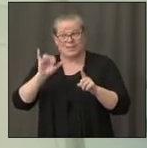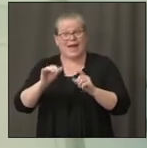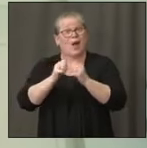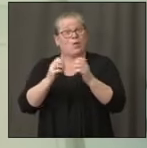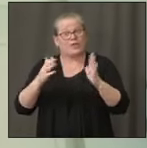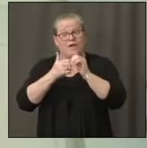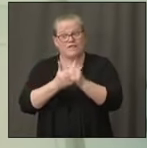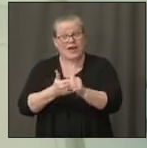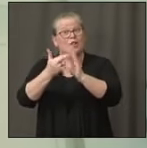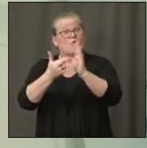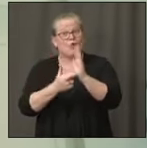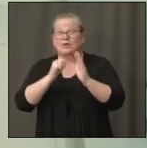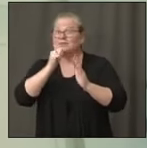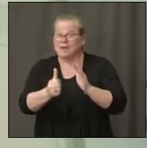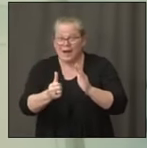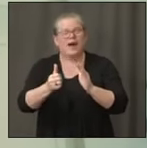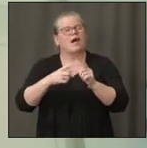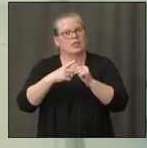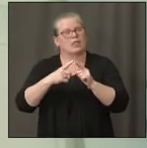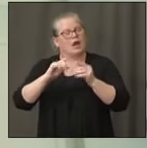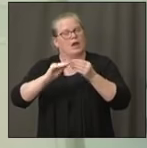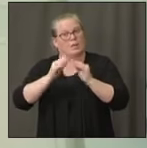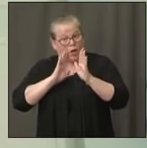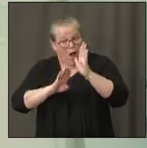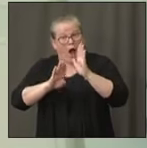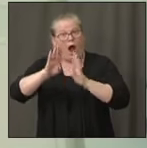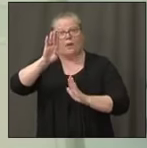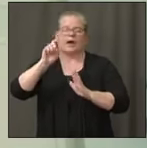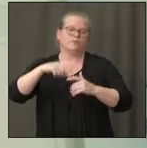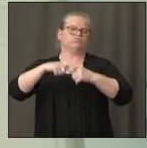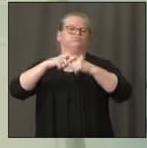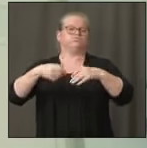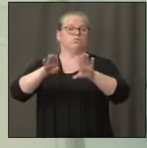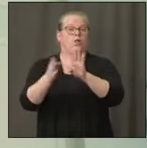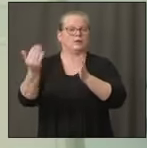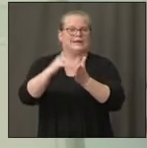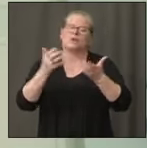April. So we need to make sure that we do that across all the businesses that are opening here tomorrow.